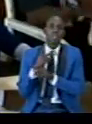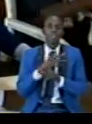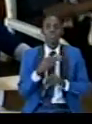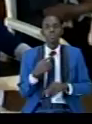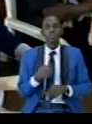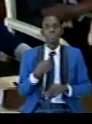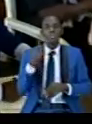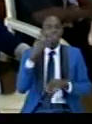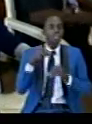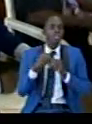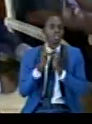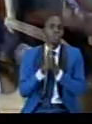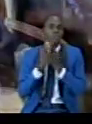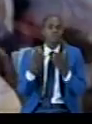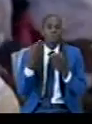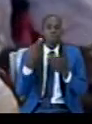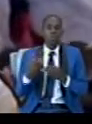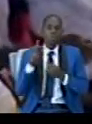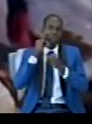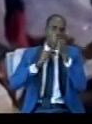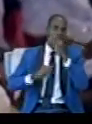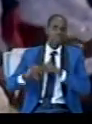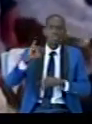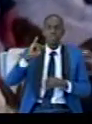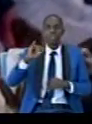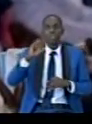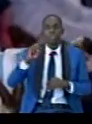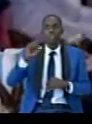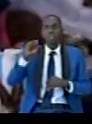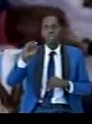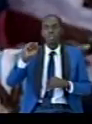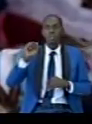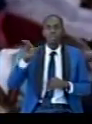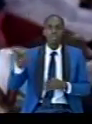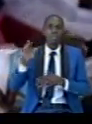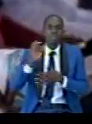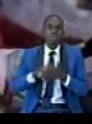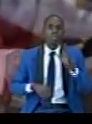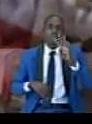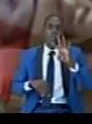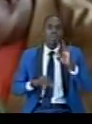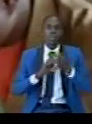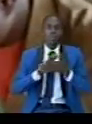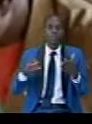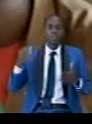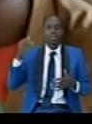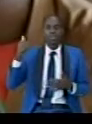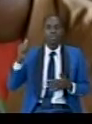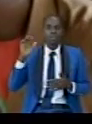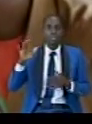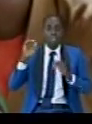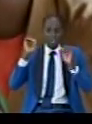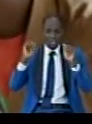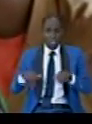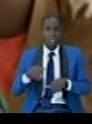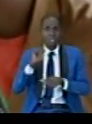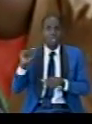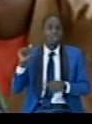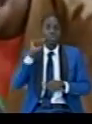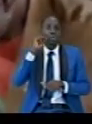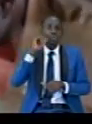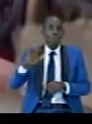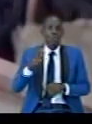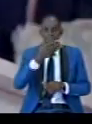chapter 49, verse 15. Can a woman forget a sucking child,